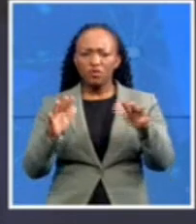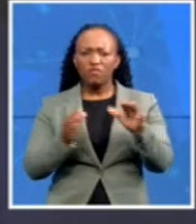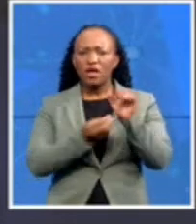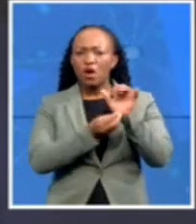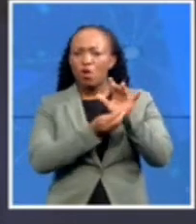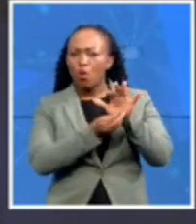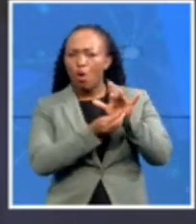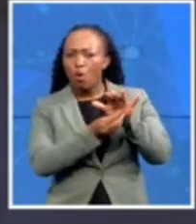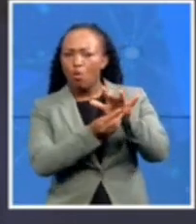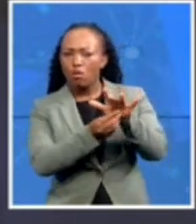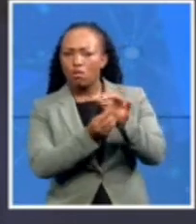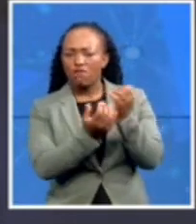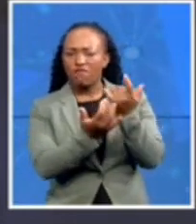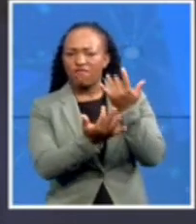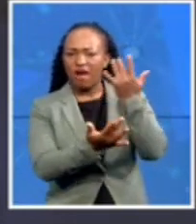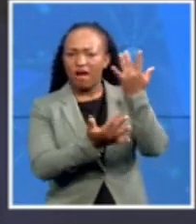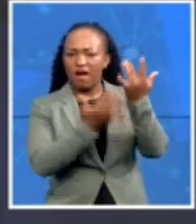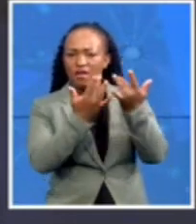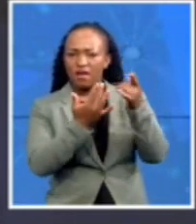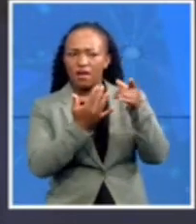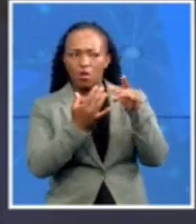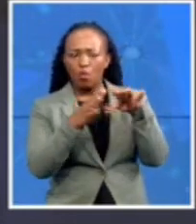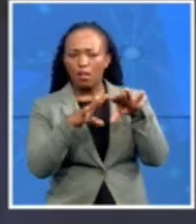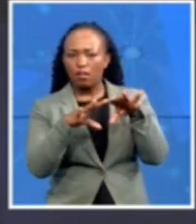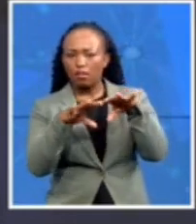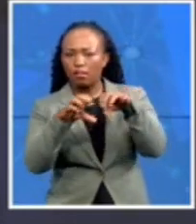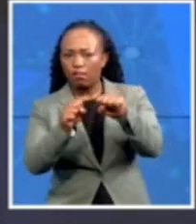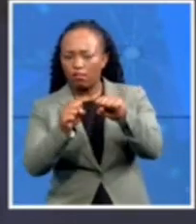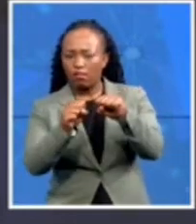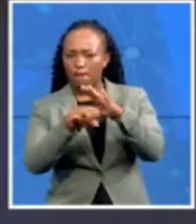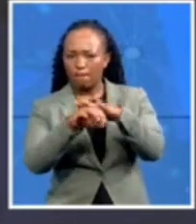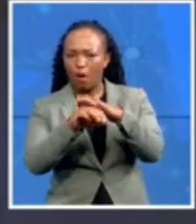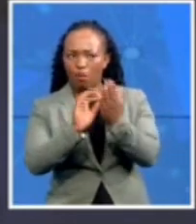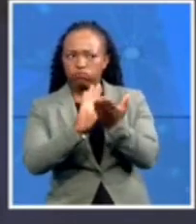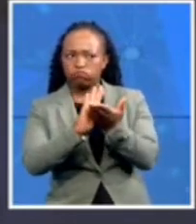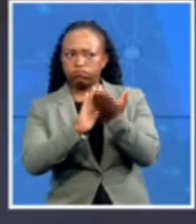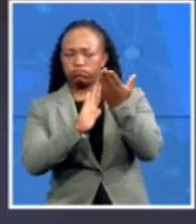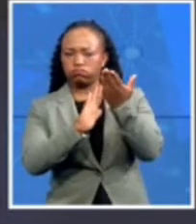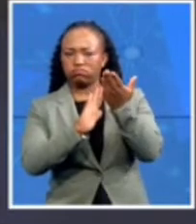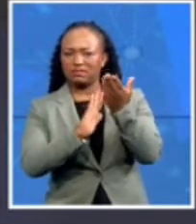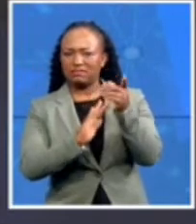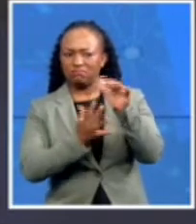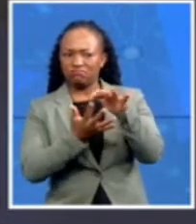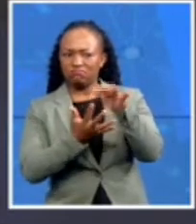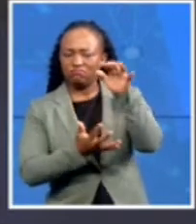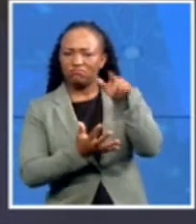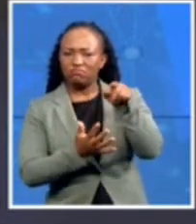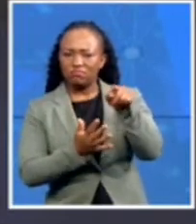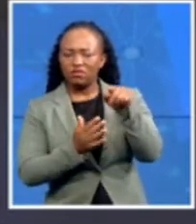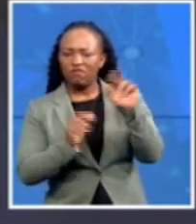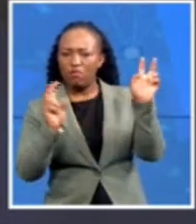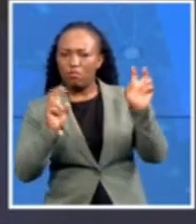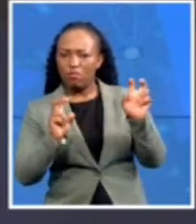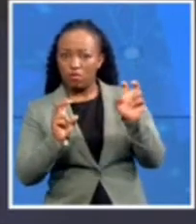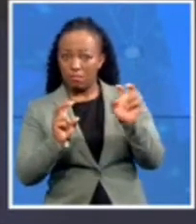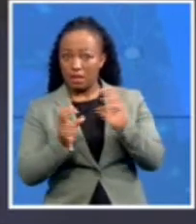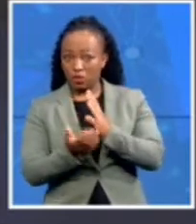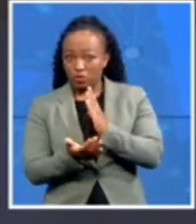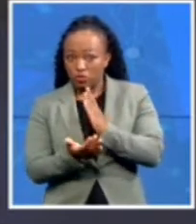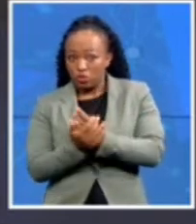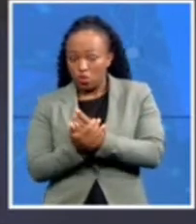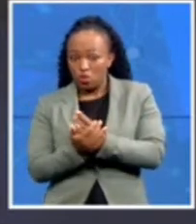up during that time as well. Can you guarantee that that coal-fired generation will be able to